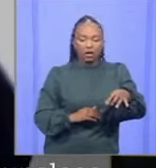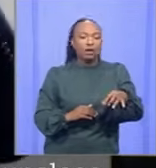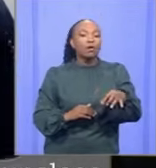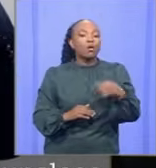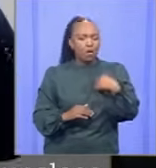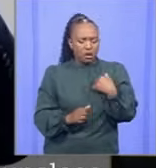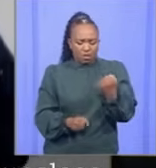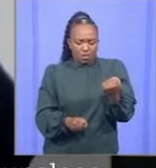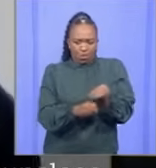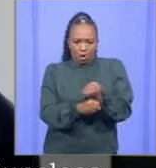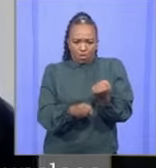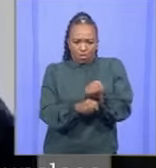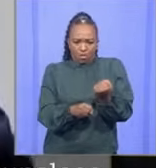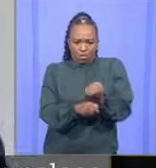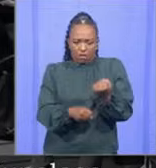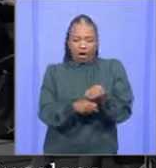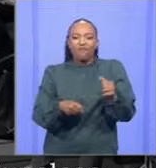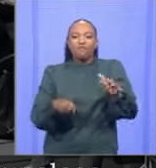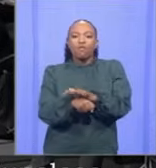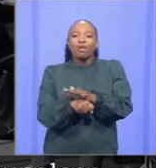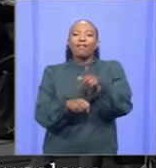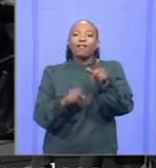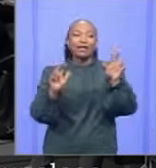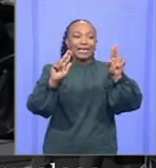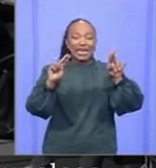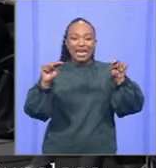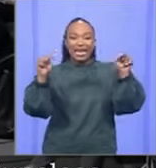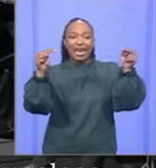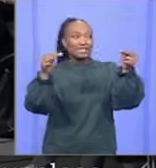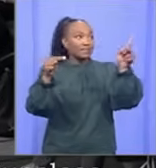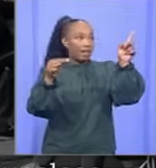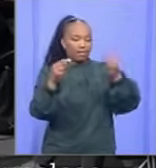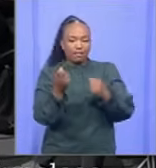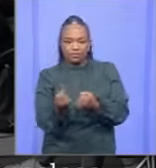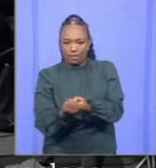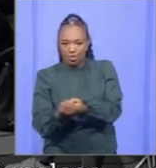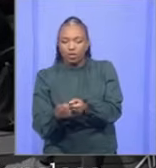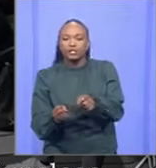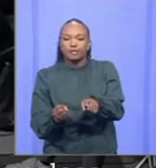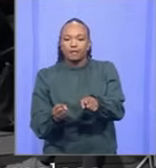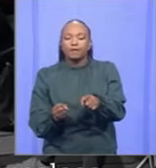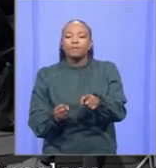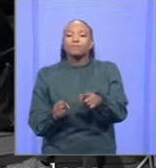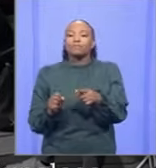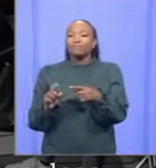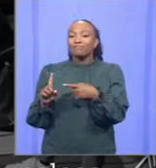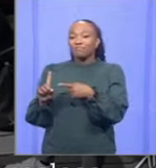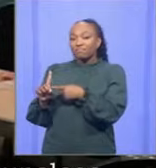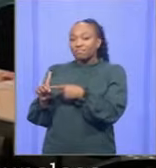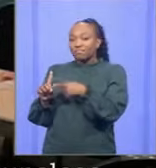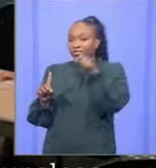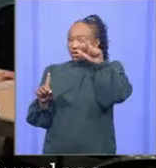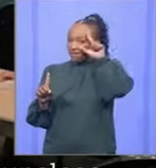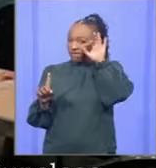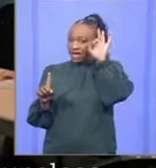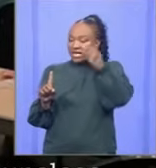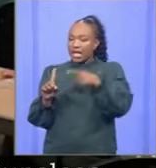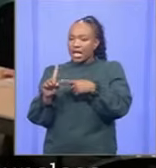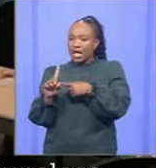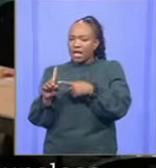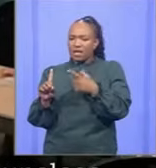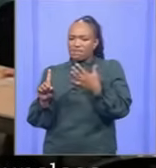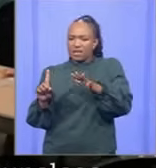full support of national. Re sa le fo mokwaledi kakaretso wa ANC Fikile Mbalula o ganetsane le ditatofatso tsa